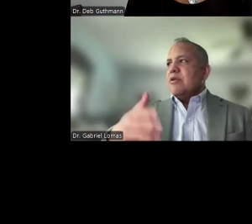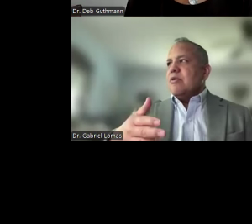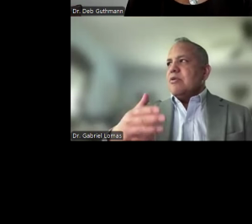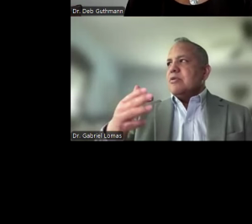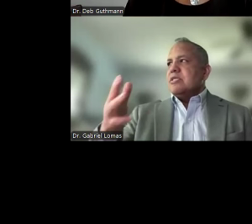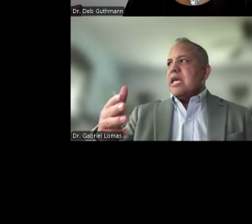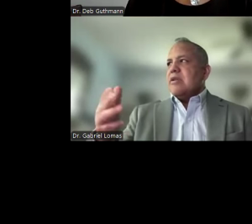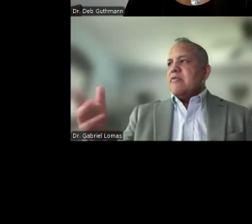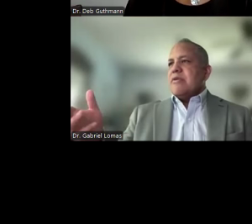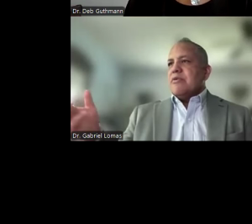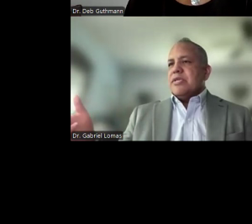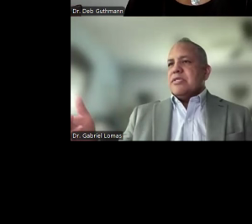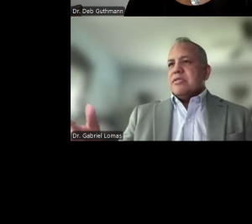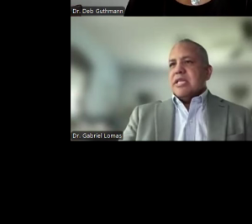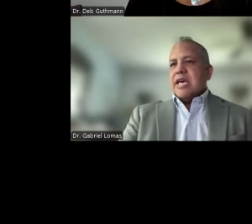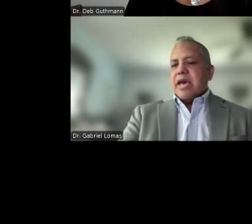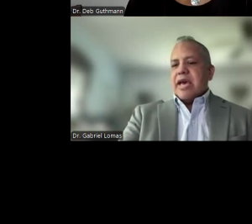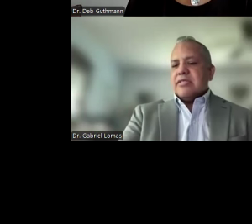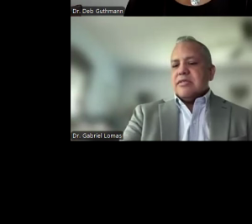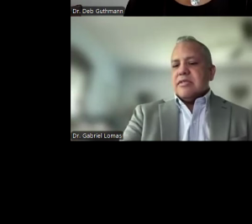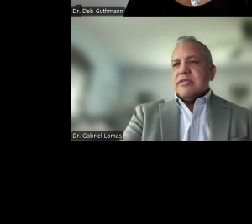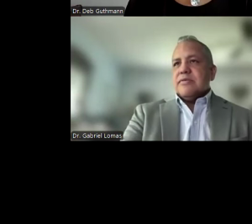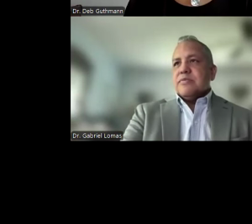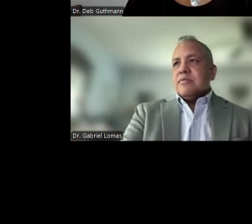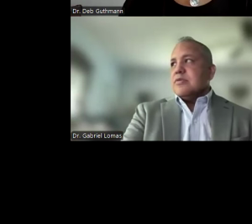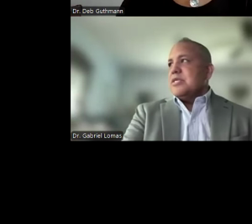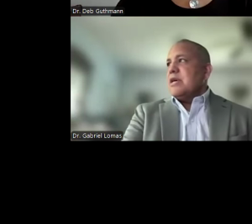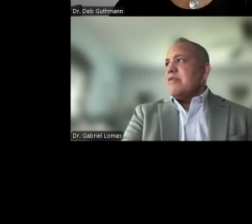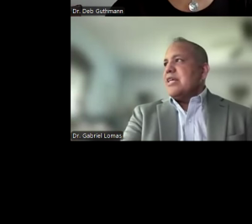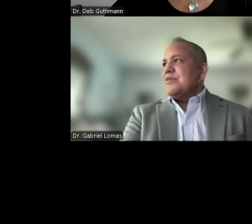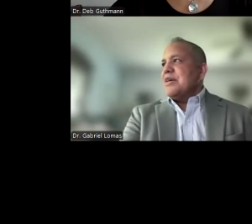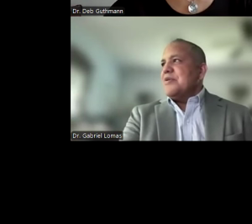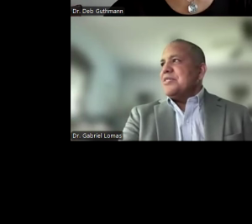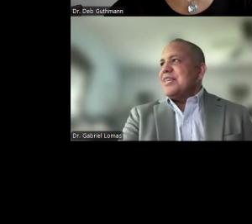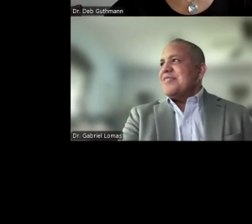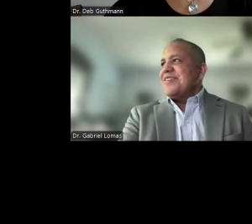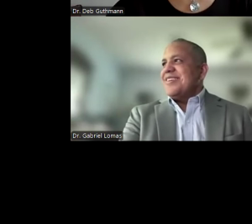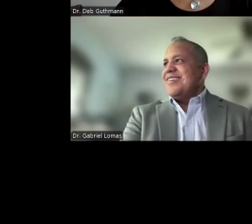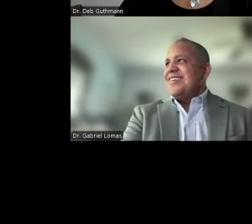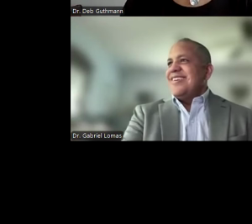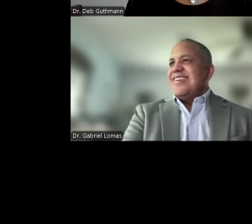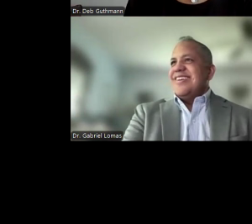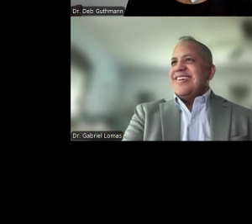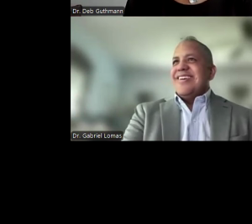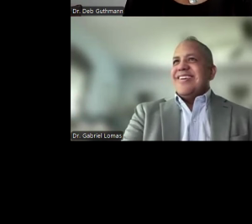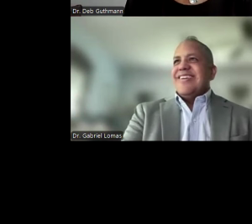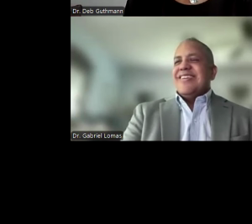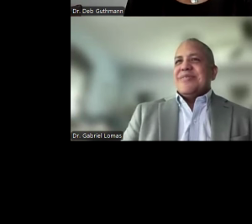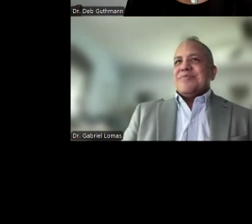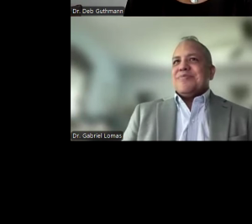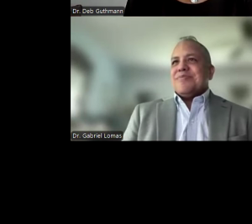they're in local, state, and federal prisons, do they have access to this? We do have the answer to that question later on.